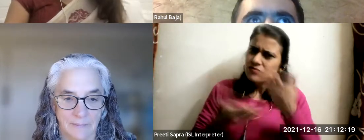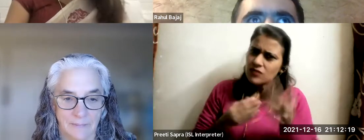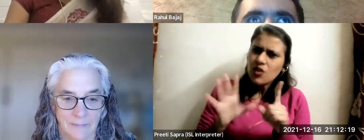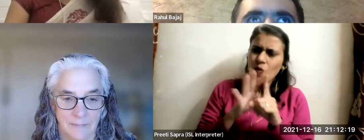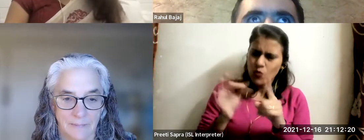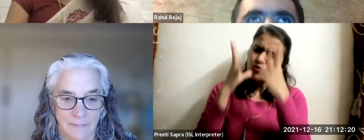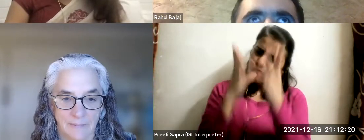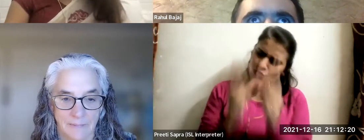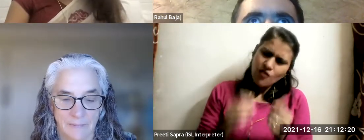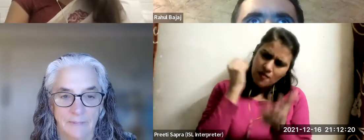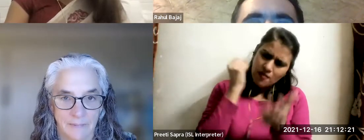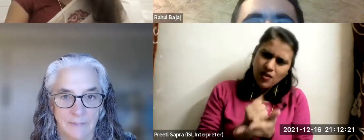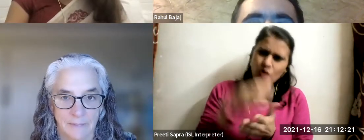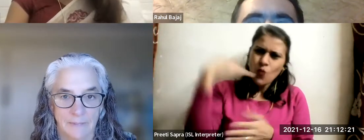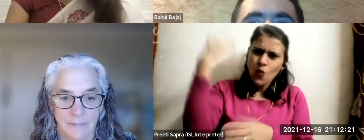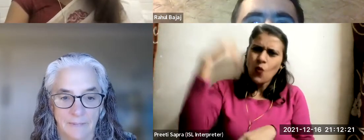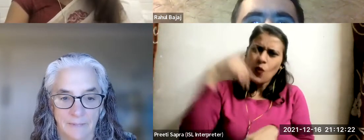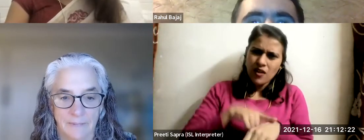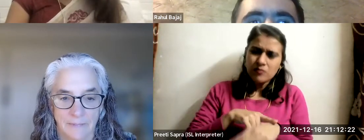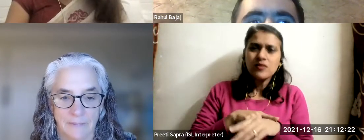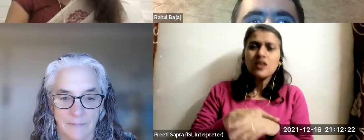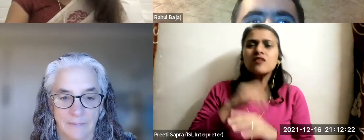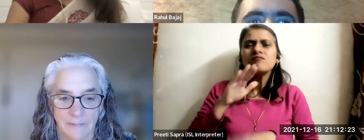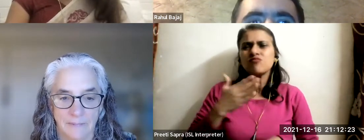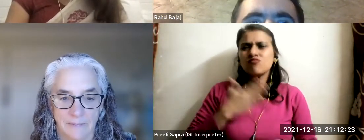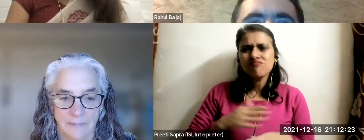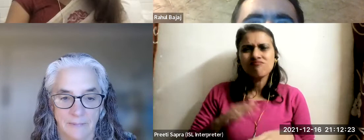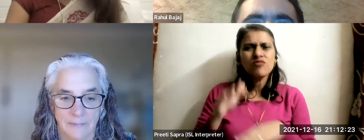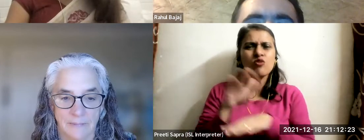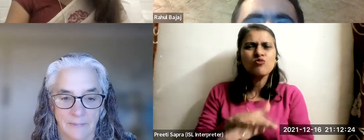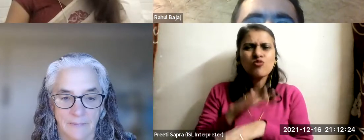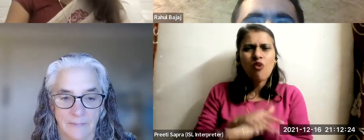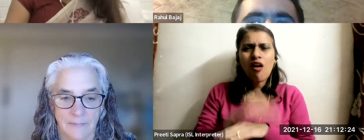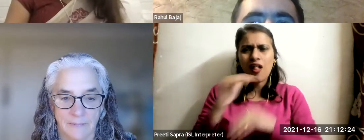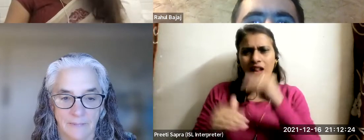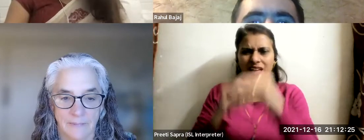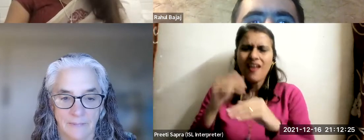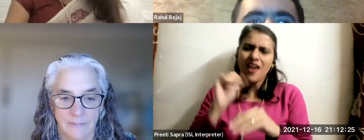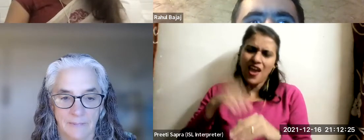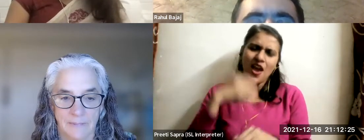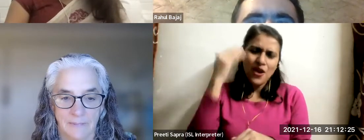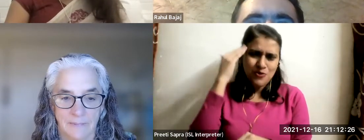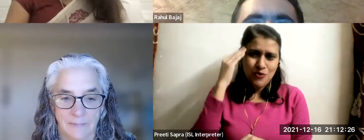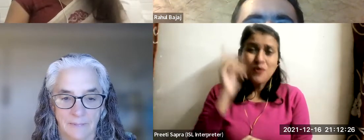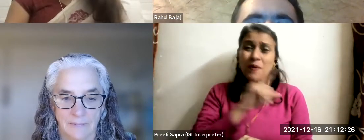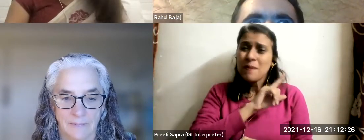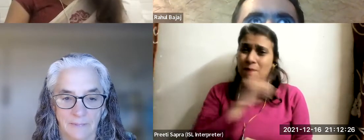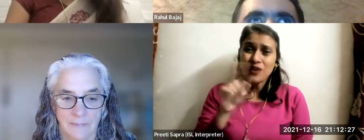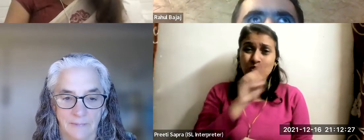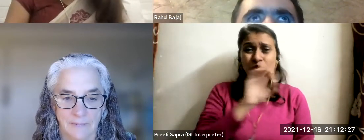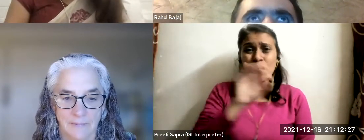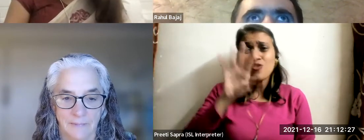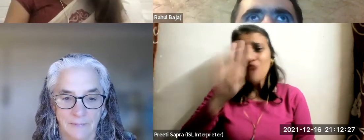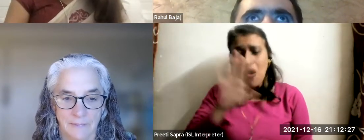I guarantee you it will come. It is slow progress, but it will come. And patience, like Lainey said, I've had it since